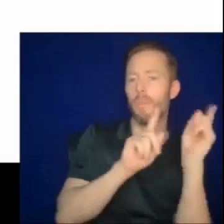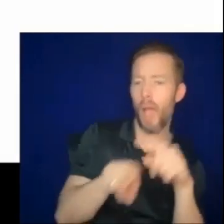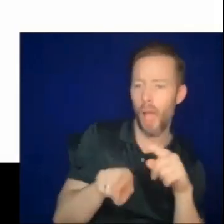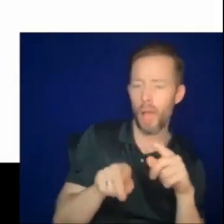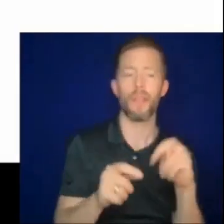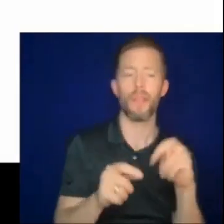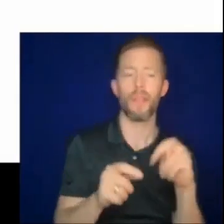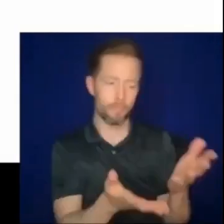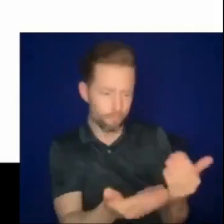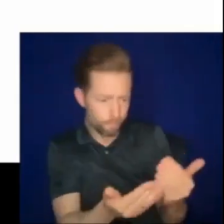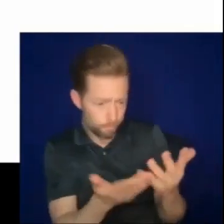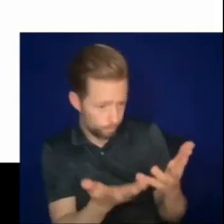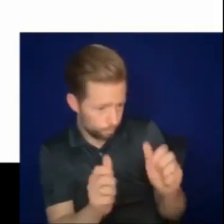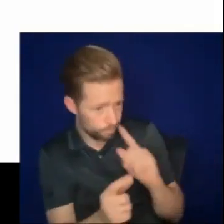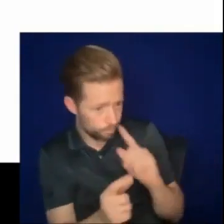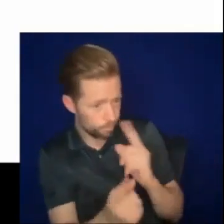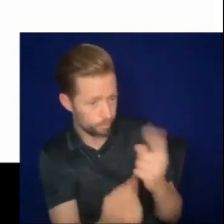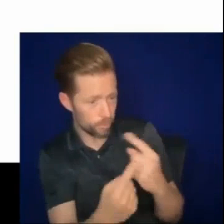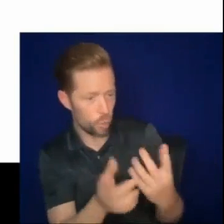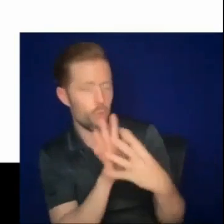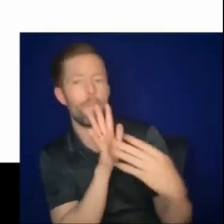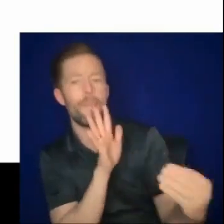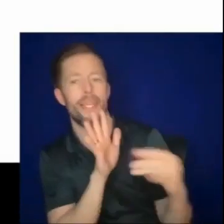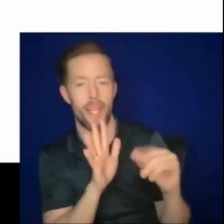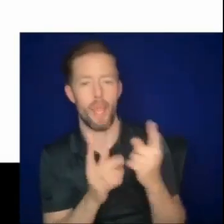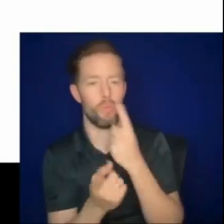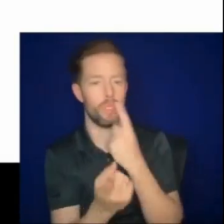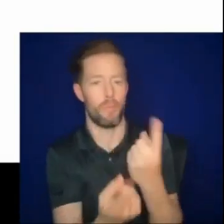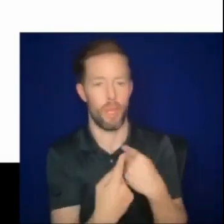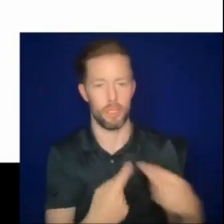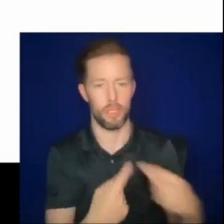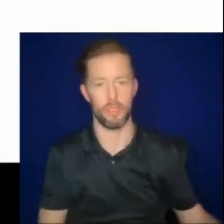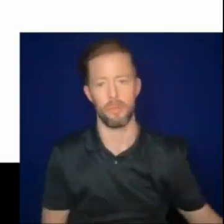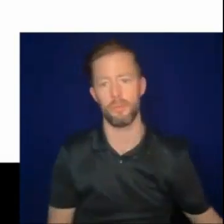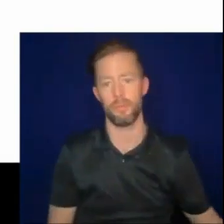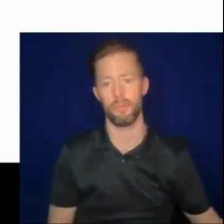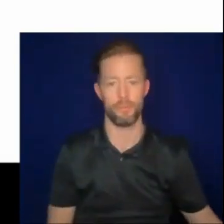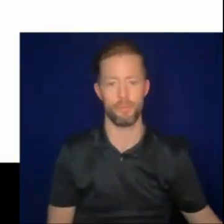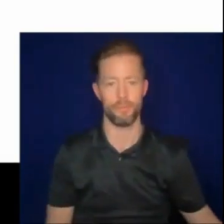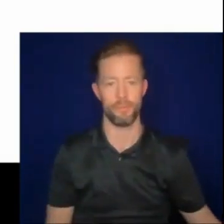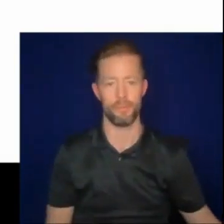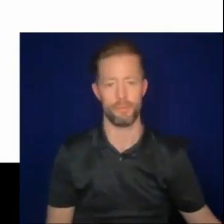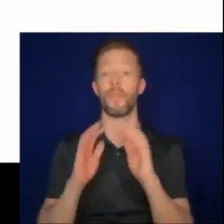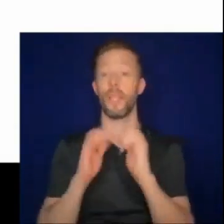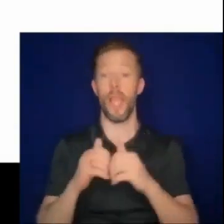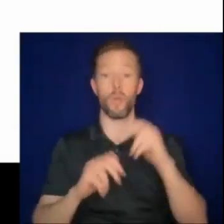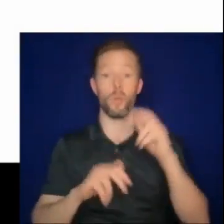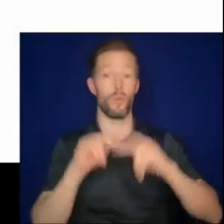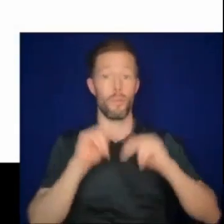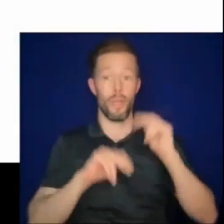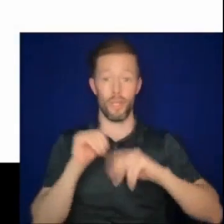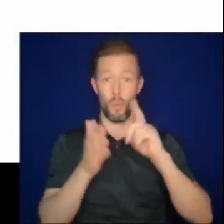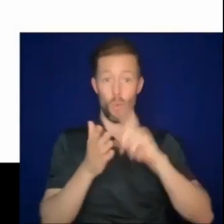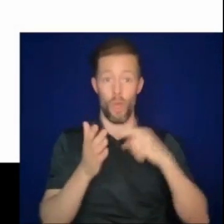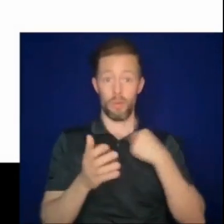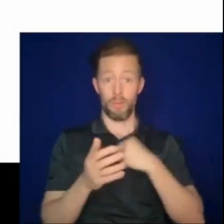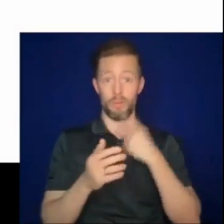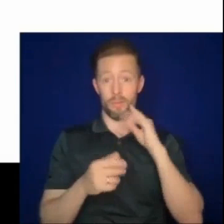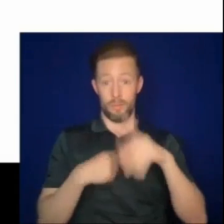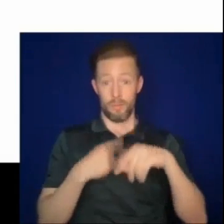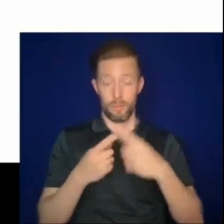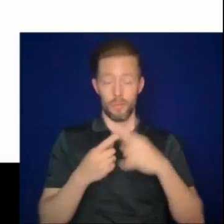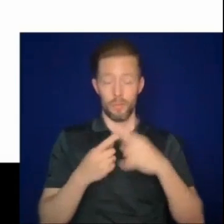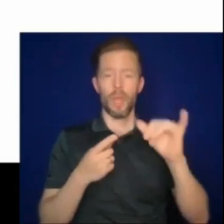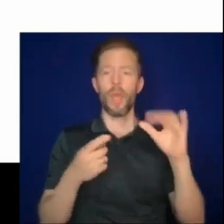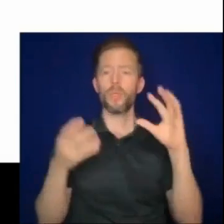is, and then have the students repeat the response if they are able. A way to build on what we were